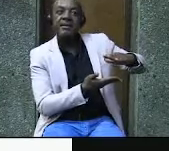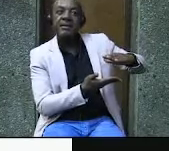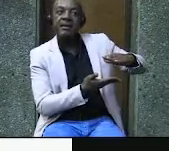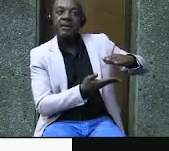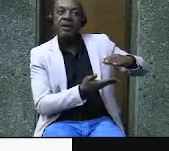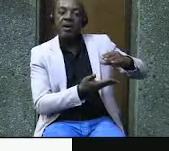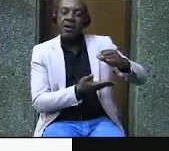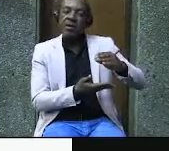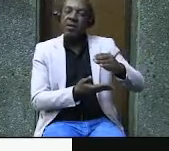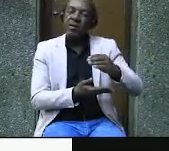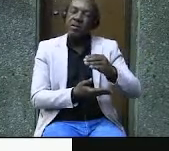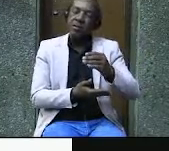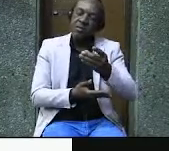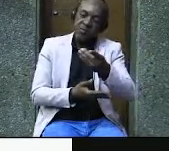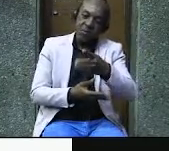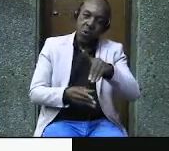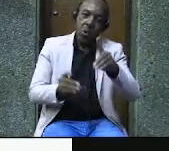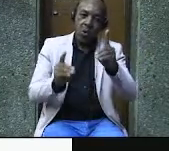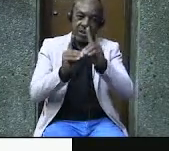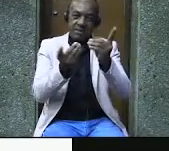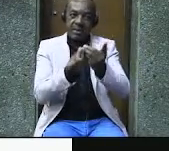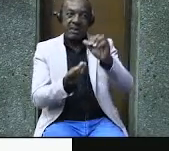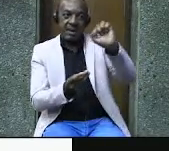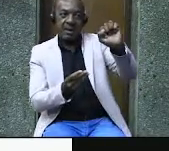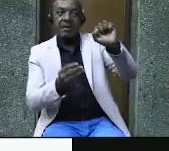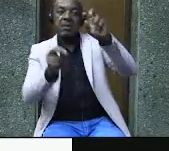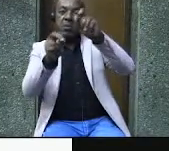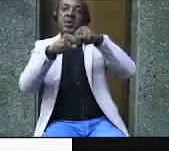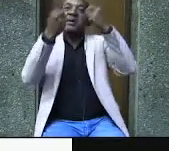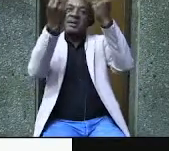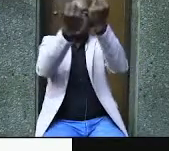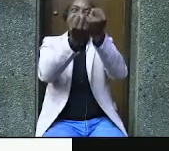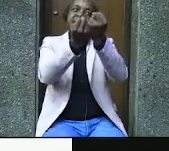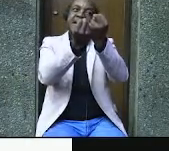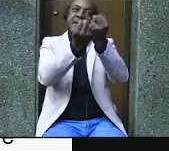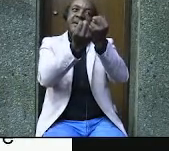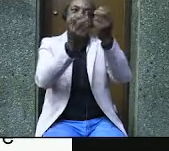department in the national sphere of government.